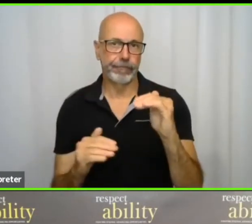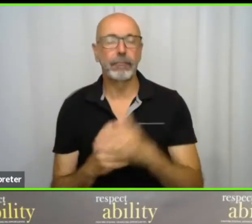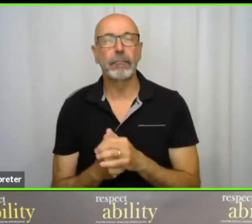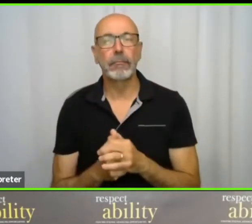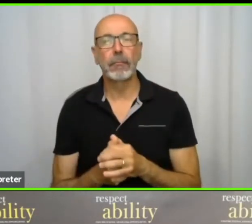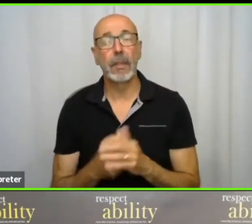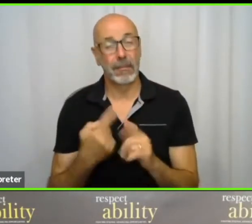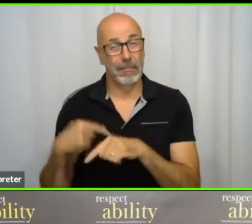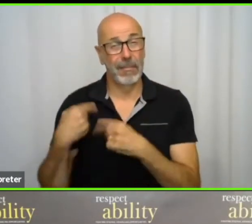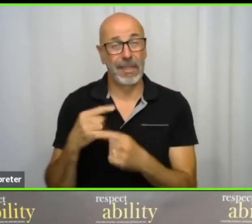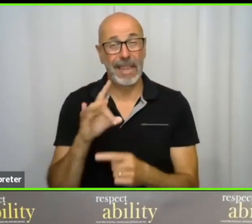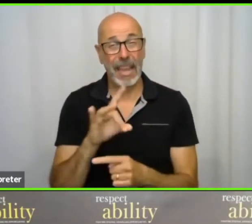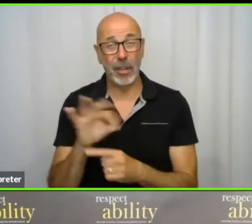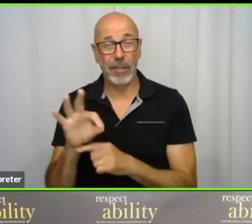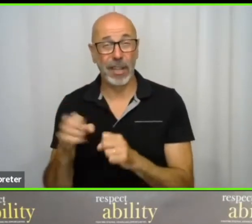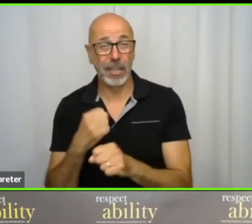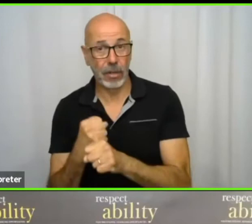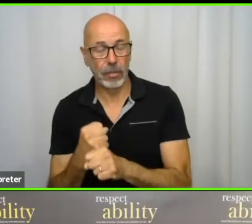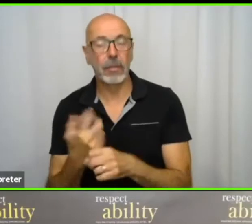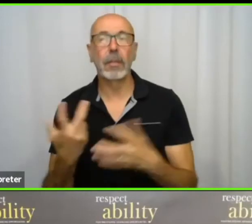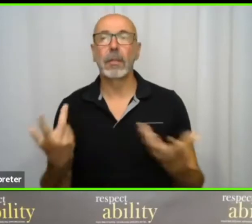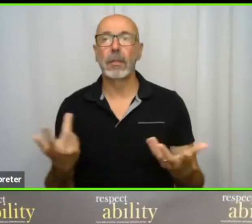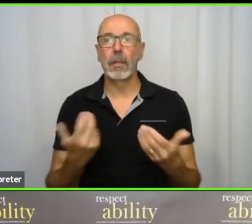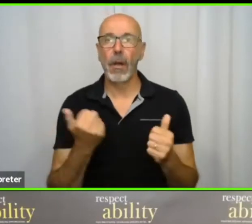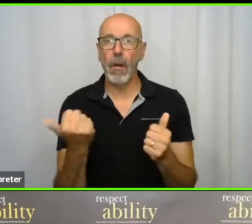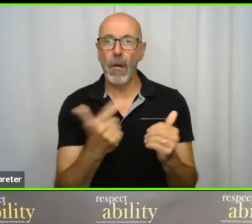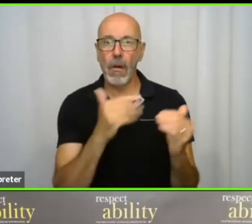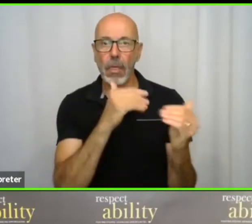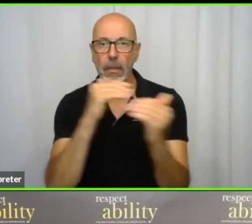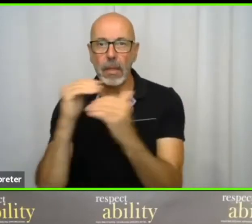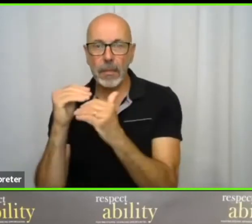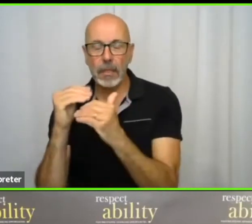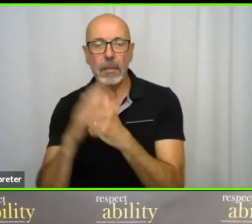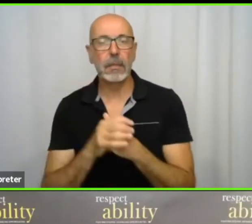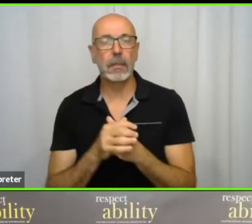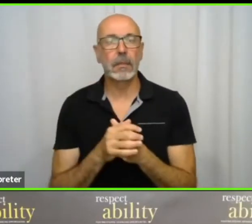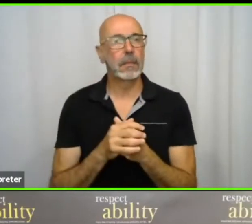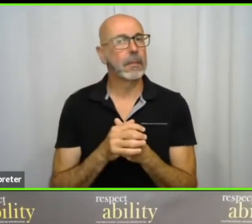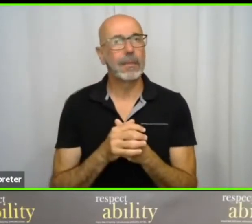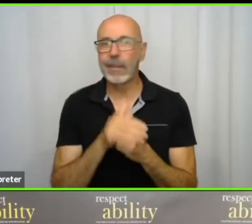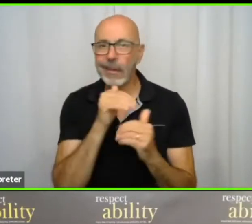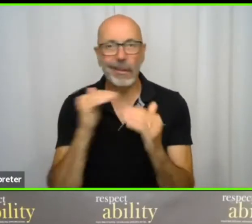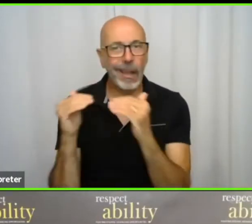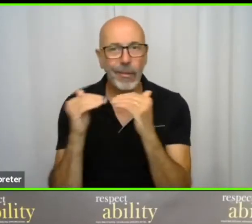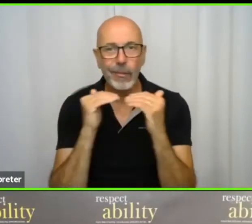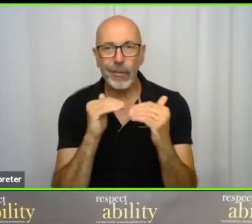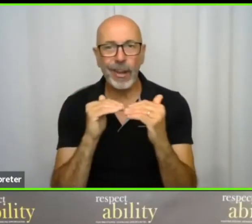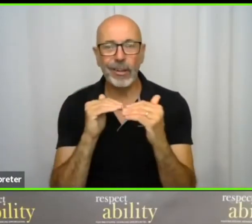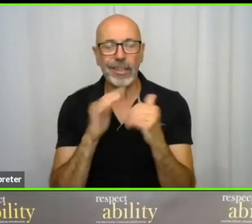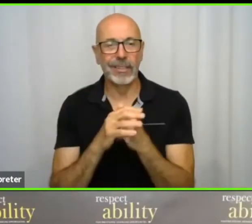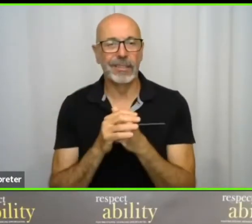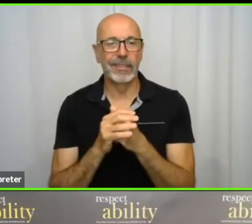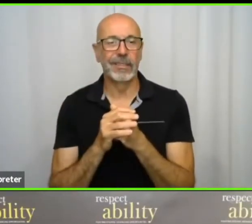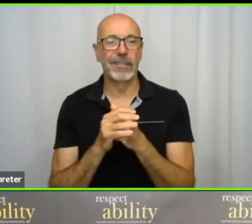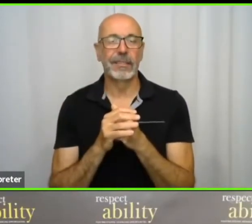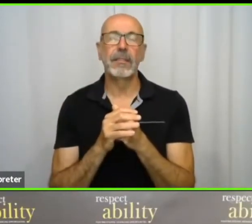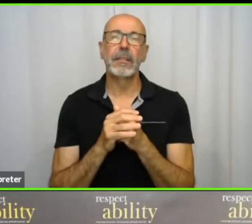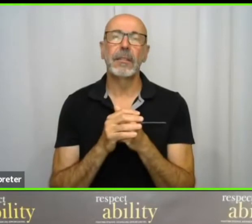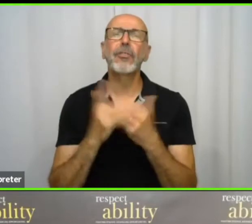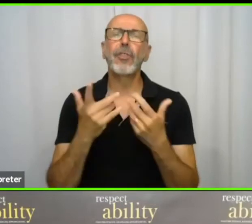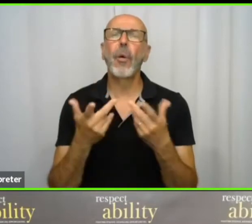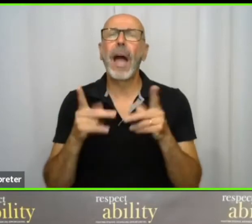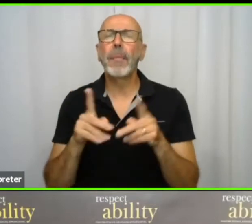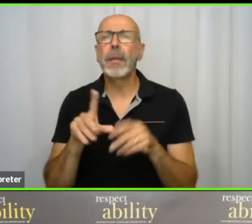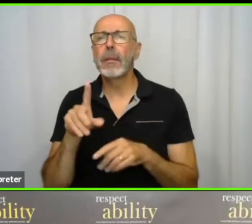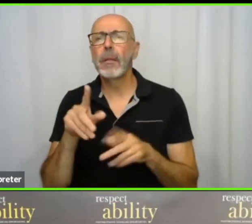years. And with all that being said, all these limits just kind of unfairly put people with disabilities in a weird